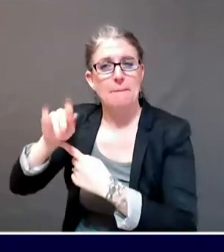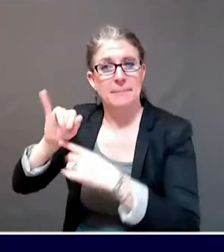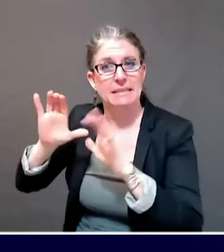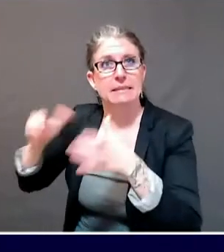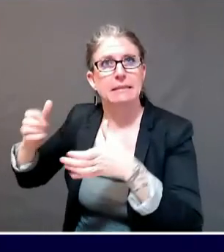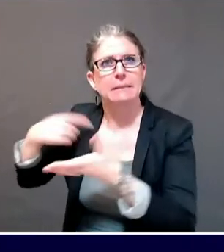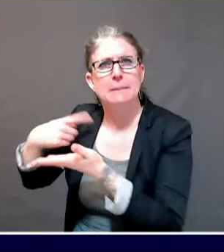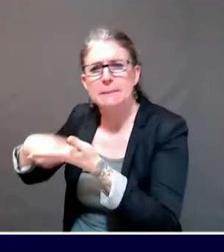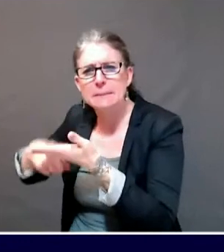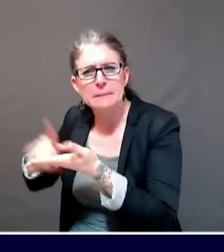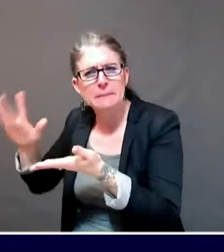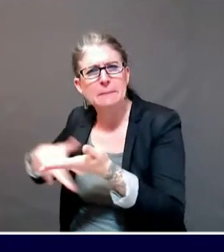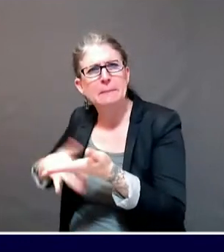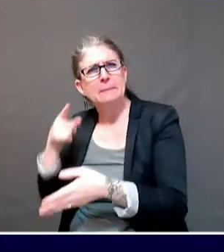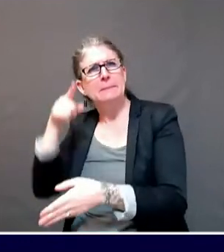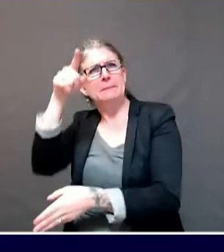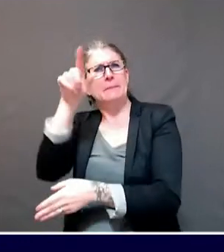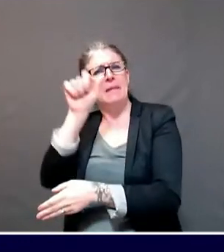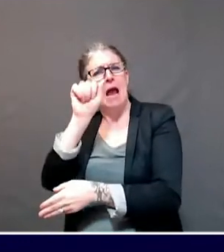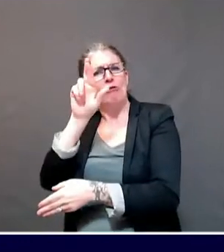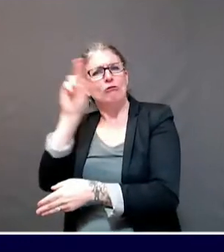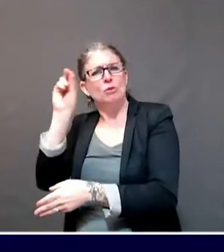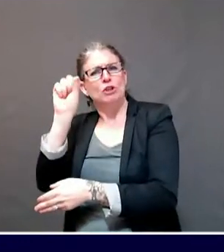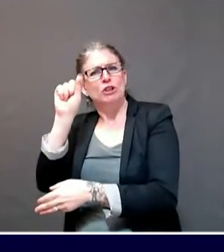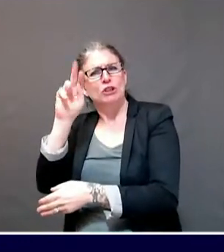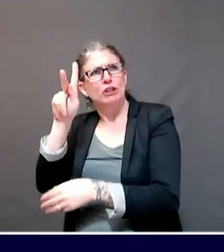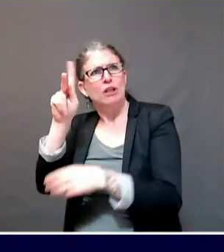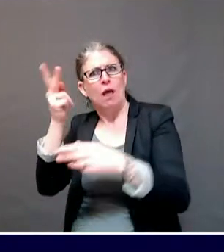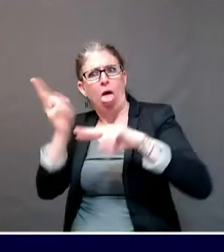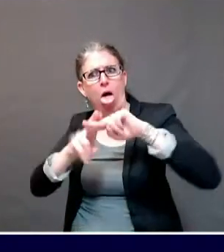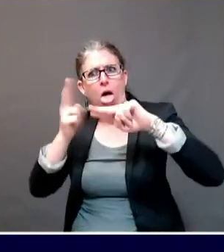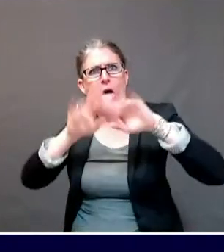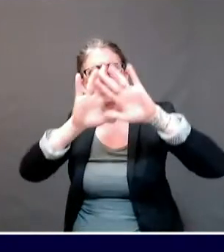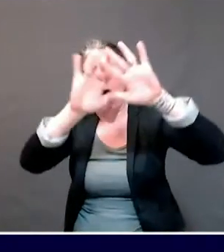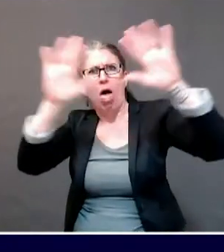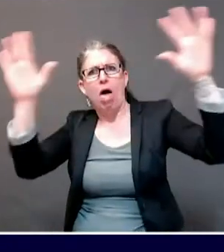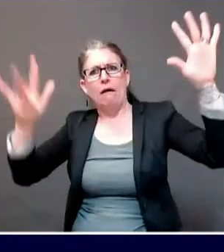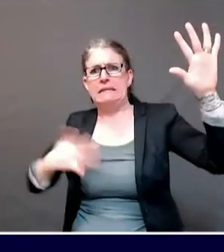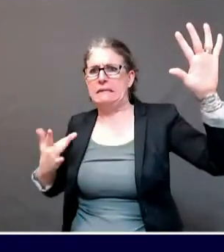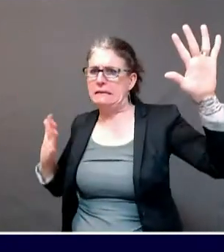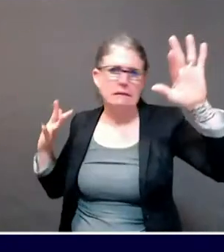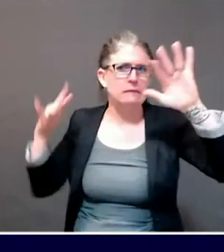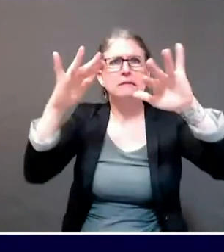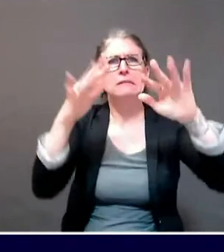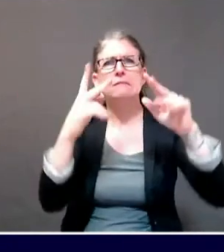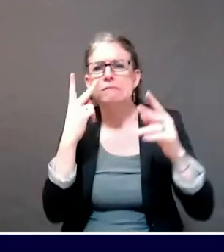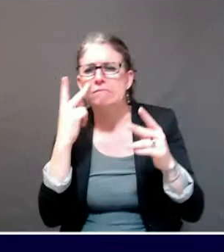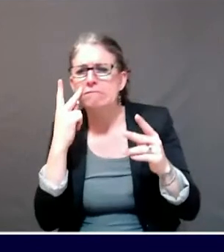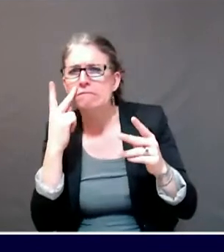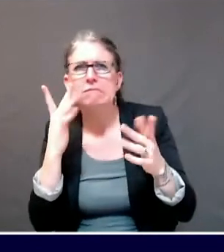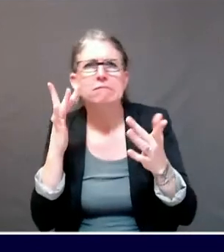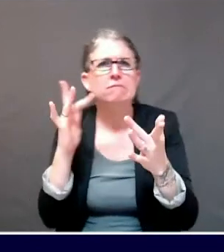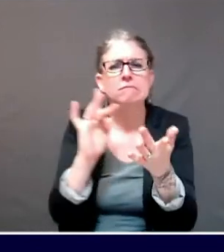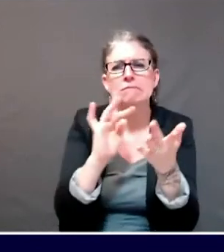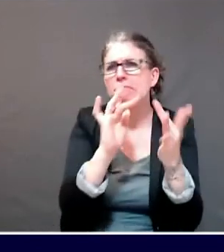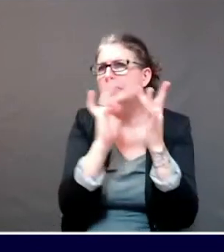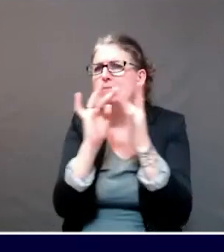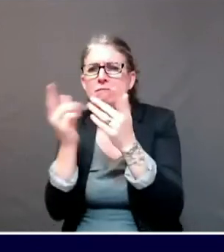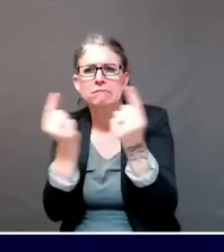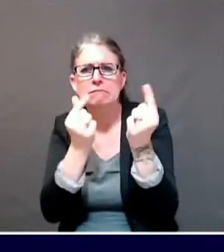we detect outbreaks, we can attempt to intervene upon them as quickly as possible so that they do not get out of